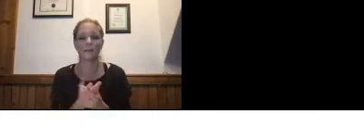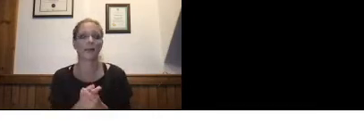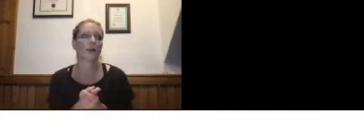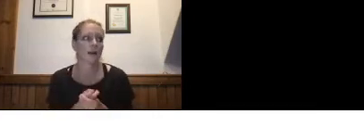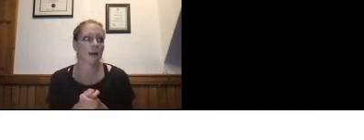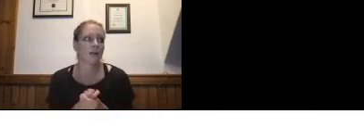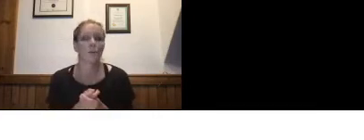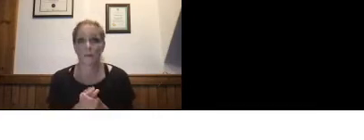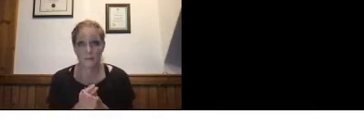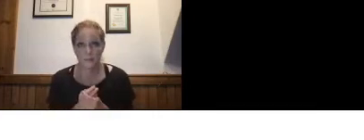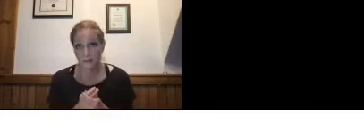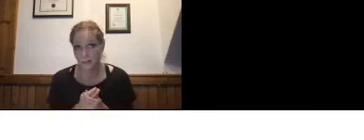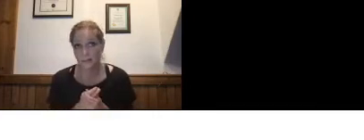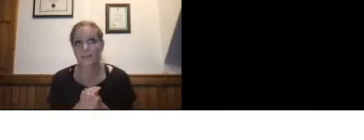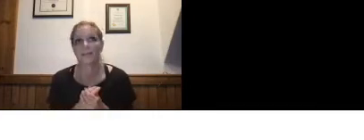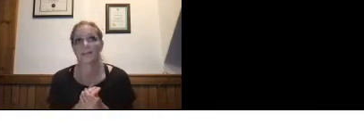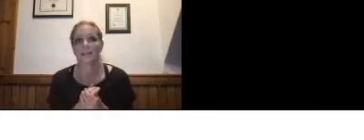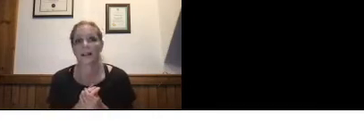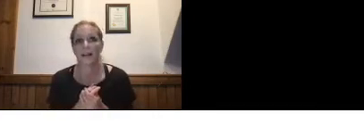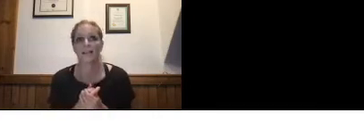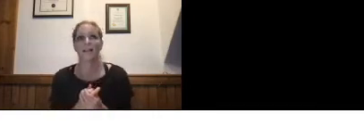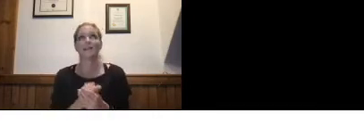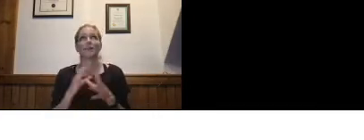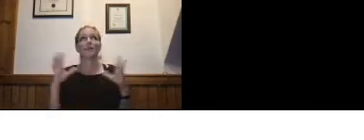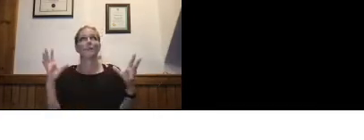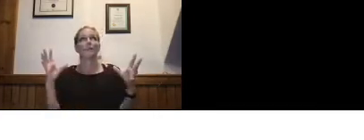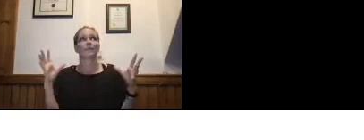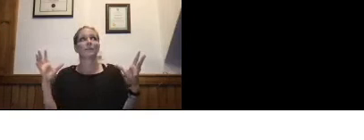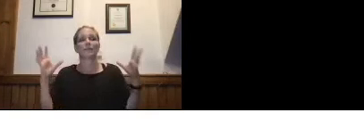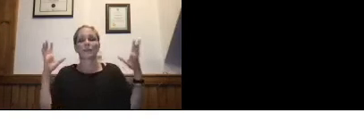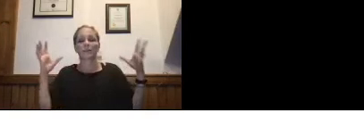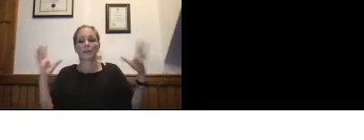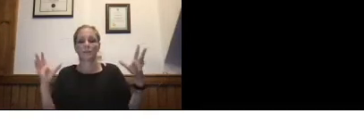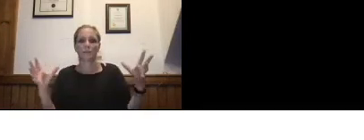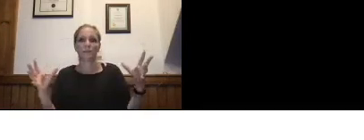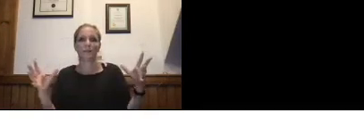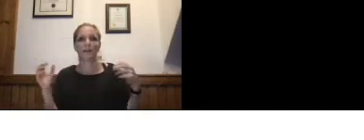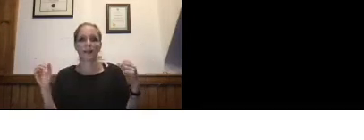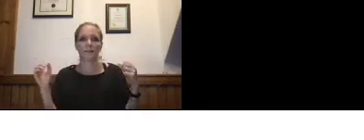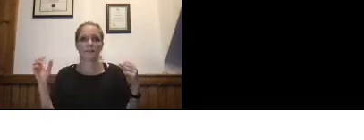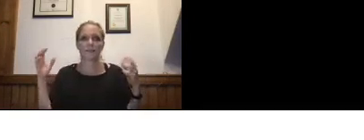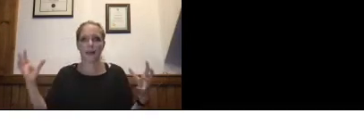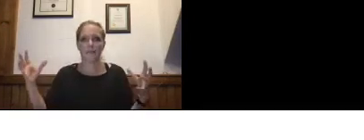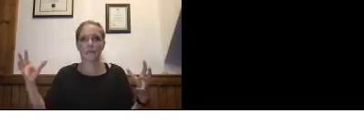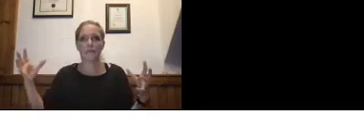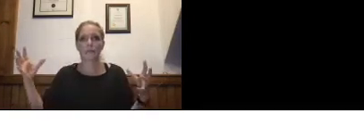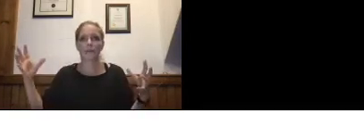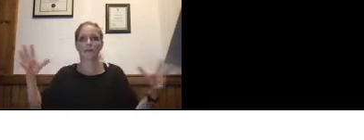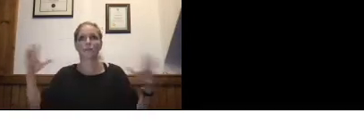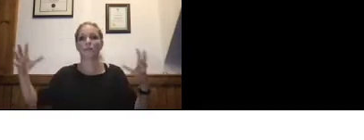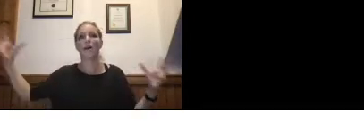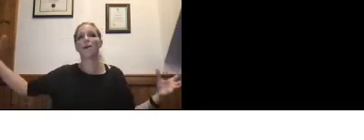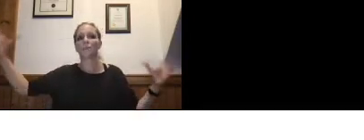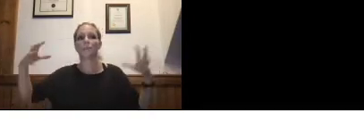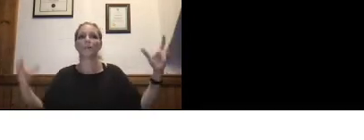does. So what it does is it acts as it's a very large protein, and it acts as a scaffold, as a